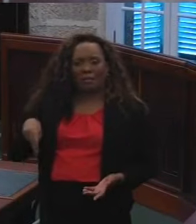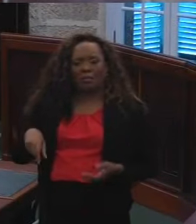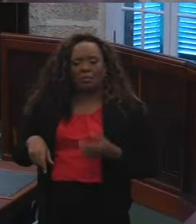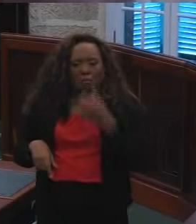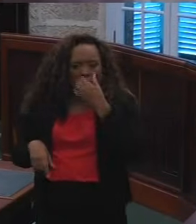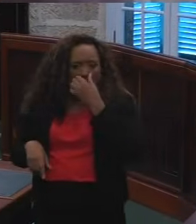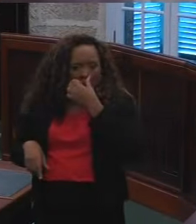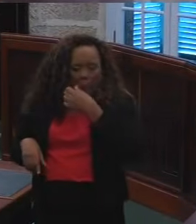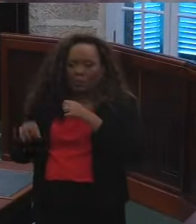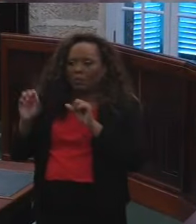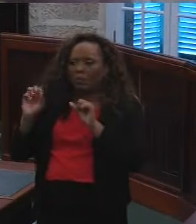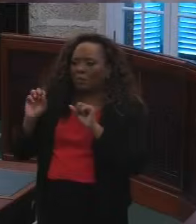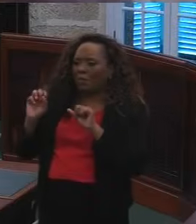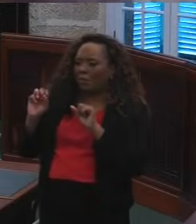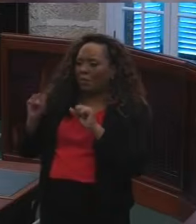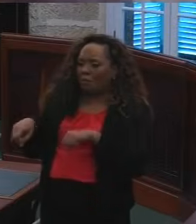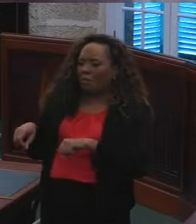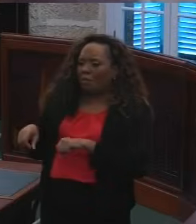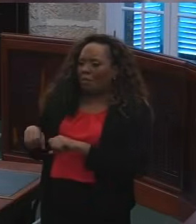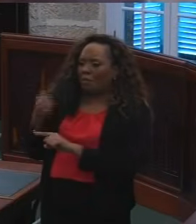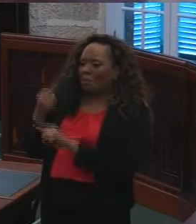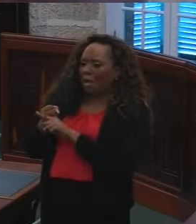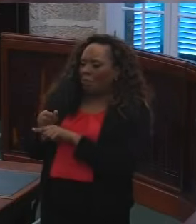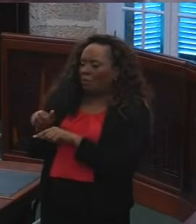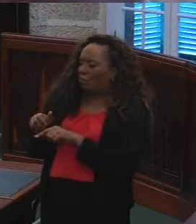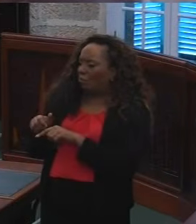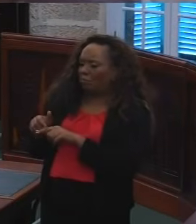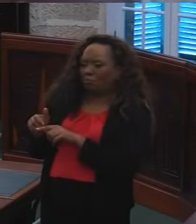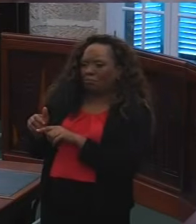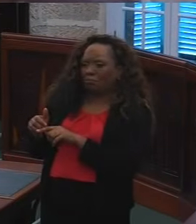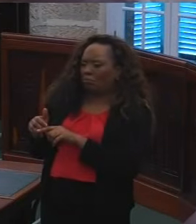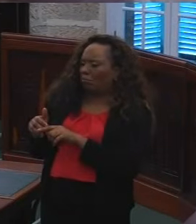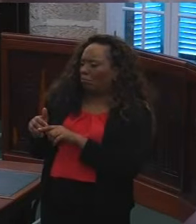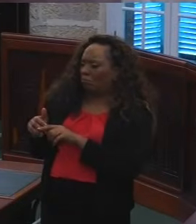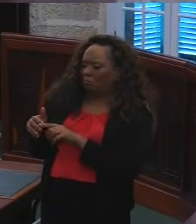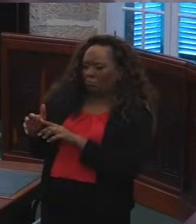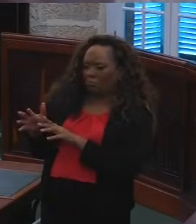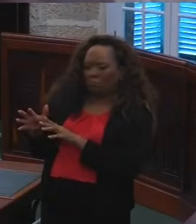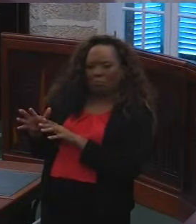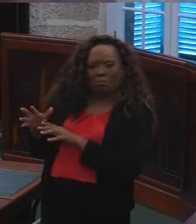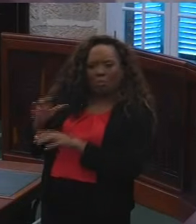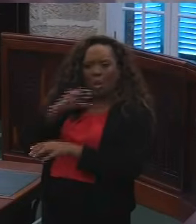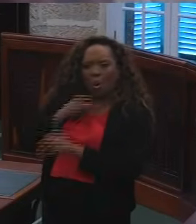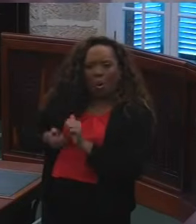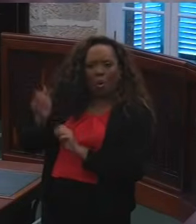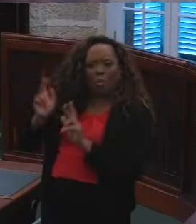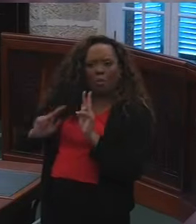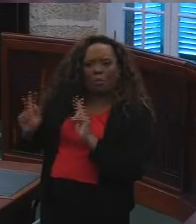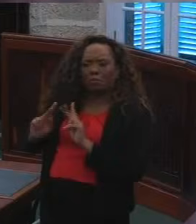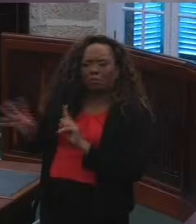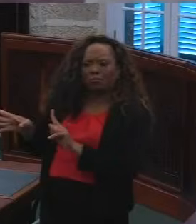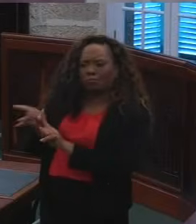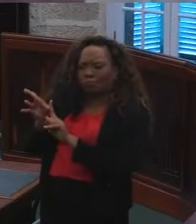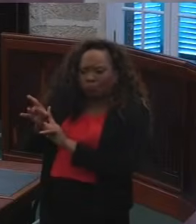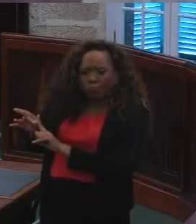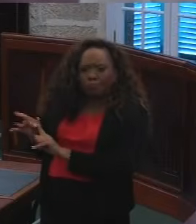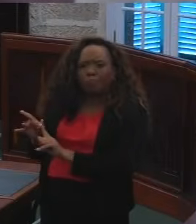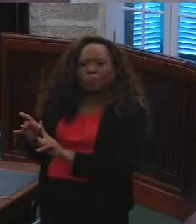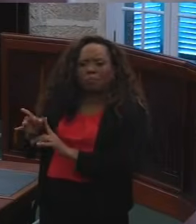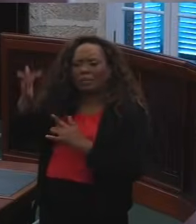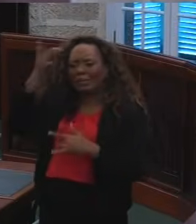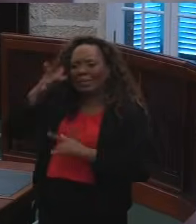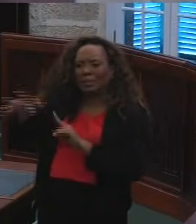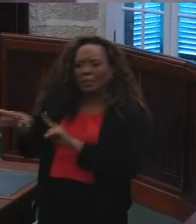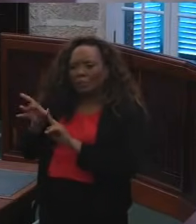affect that person. We have to move with alacrity to get that person from there. And this bill legislation allows immediate action